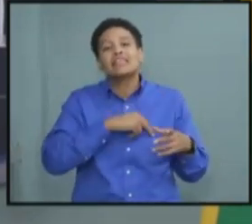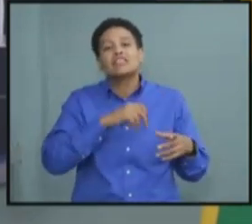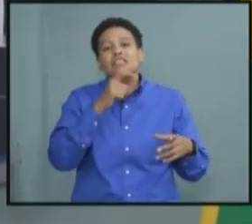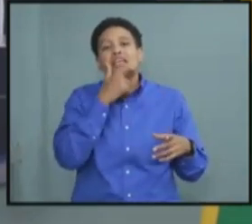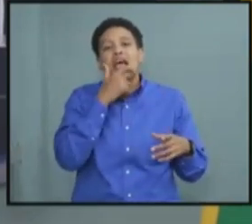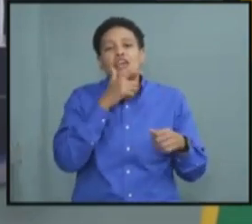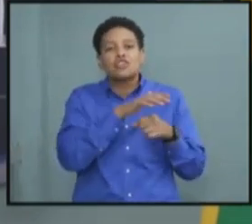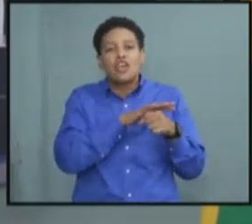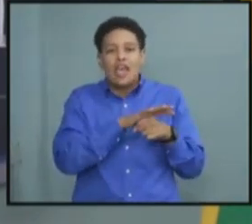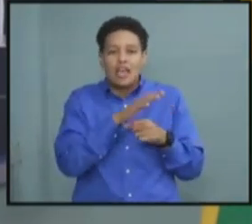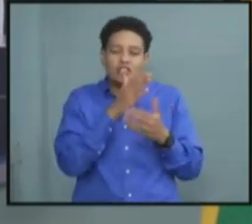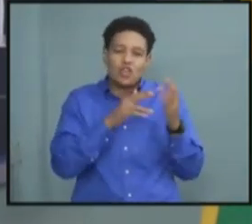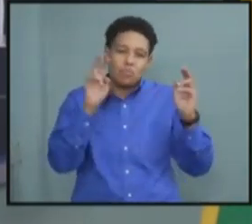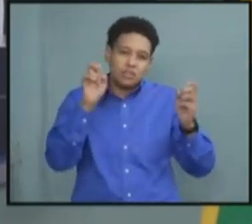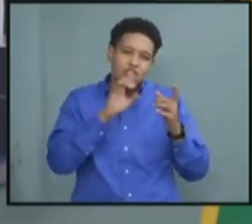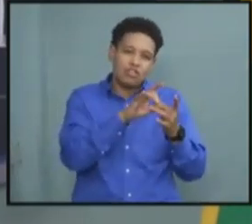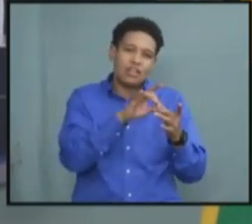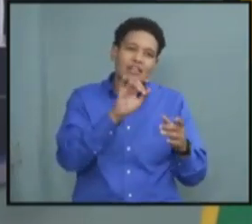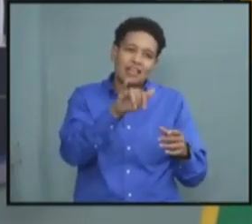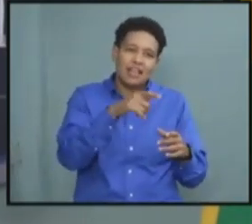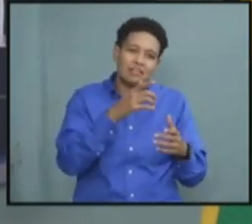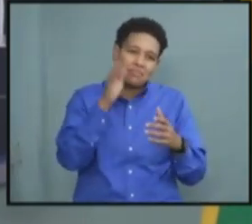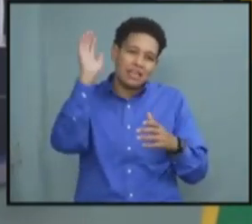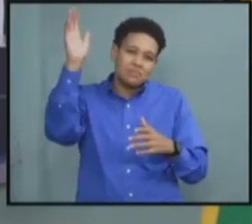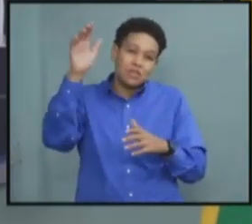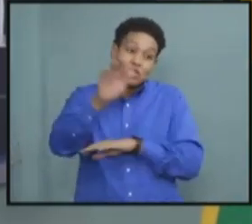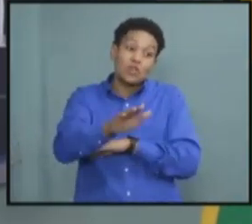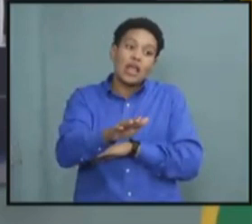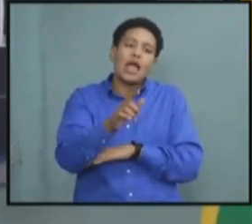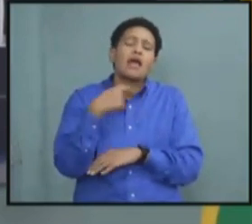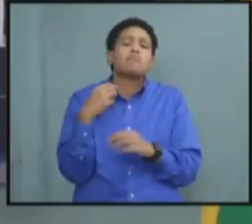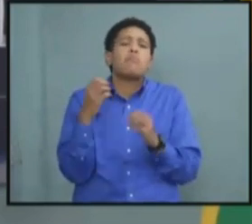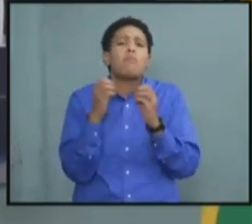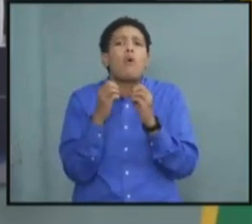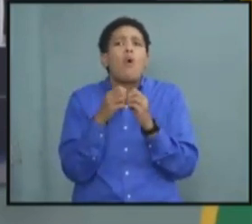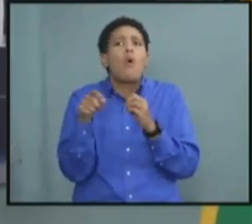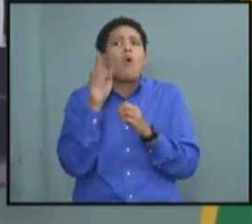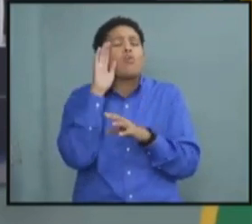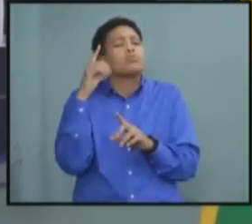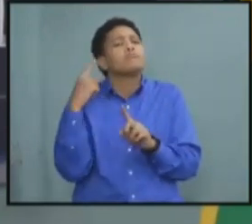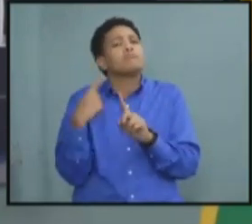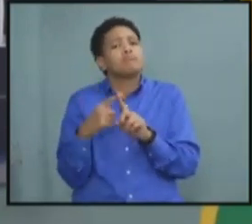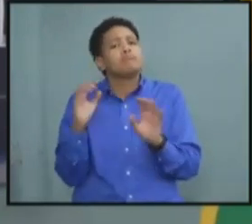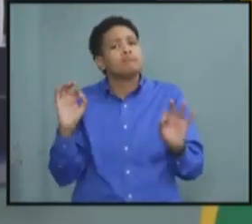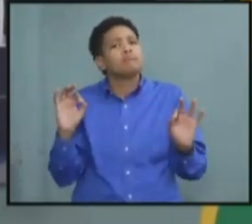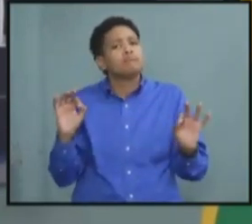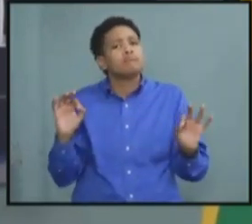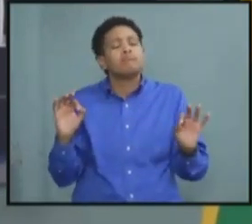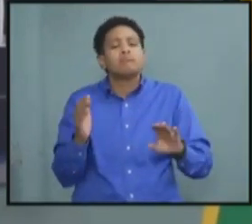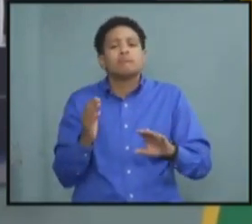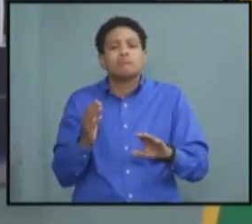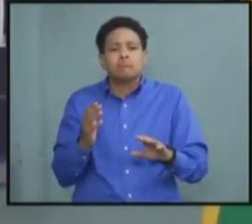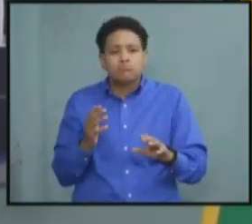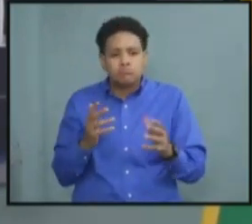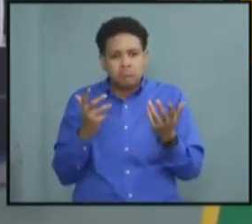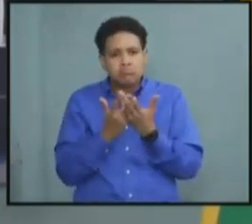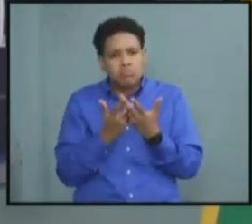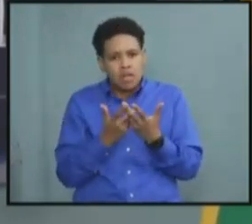that. So by speaking tonight, I would have expected that quite a bit more would have been done. More